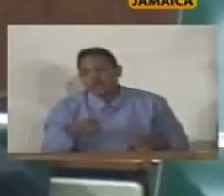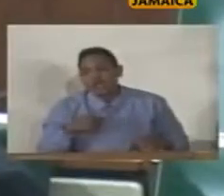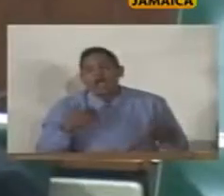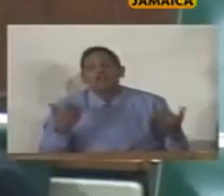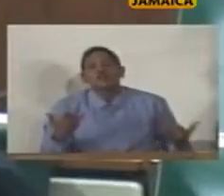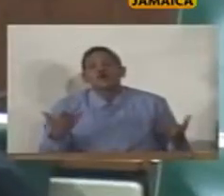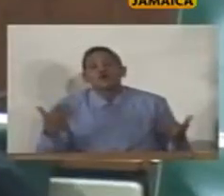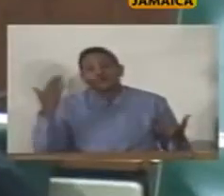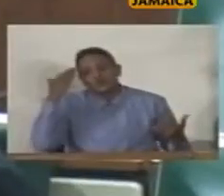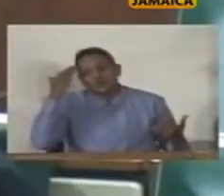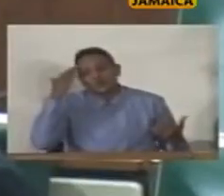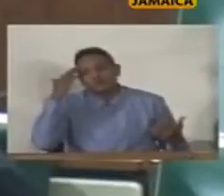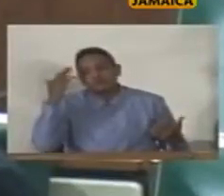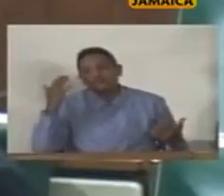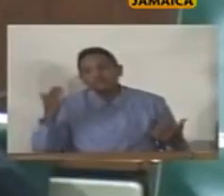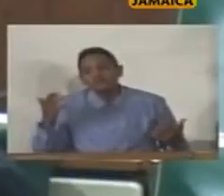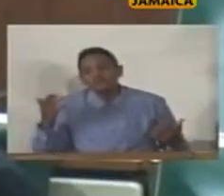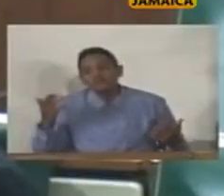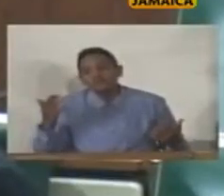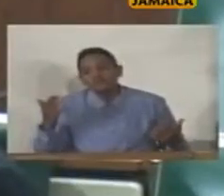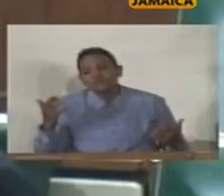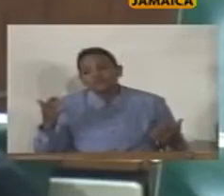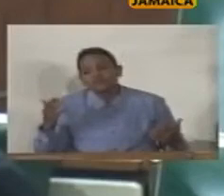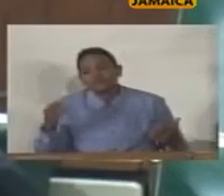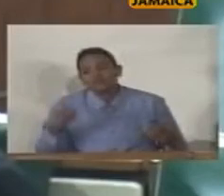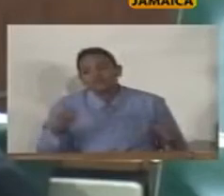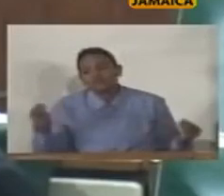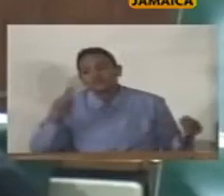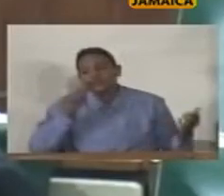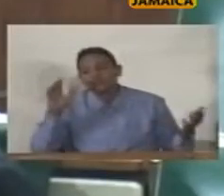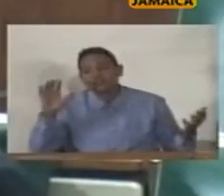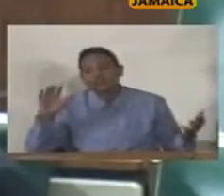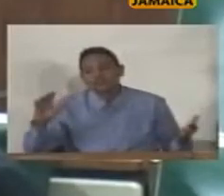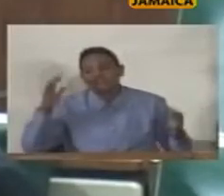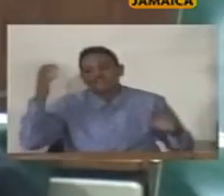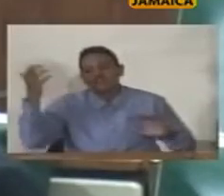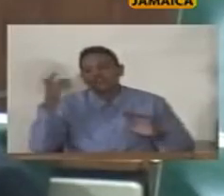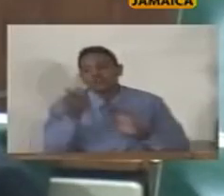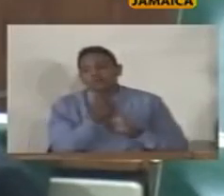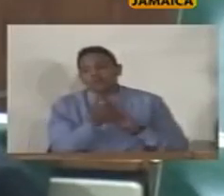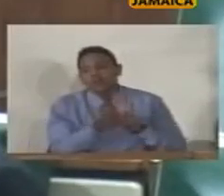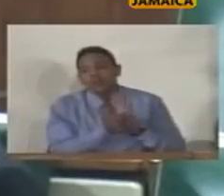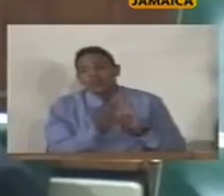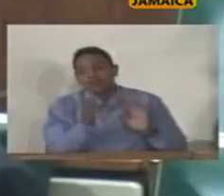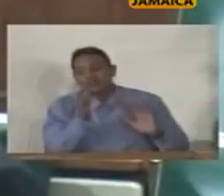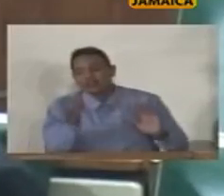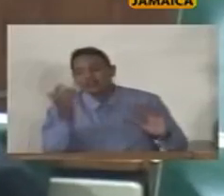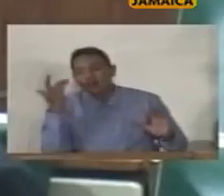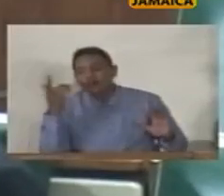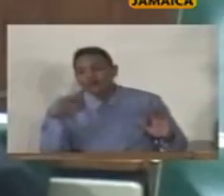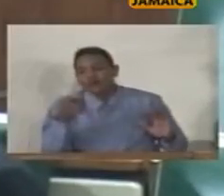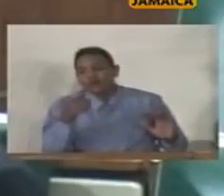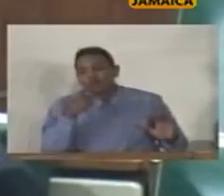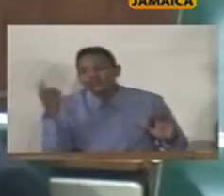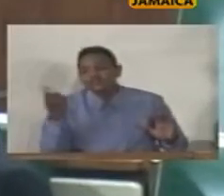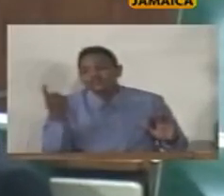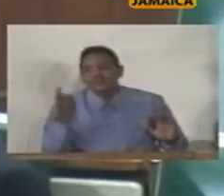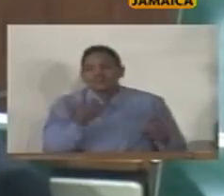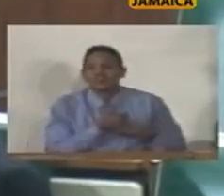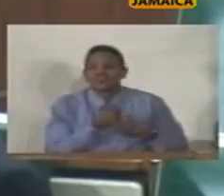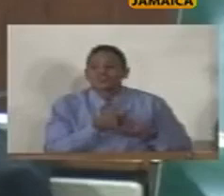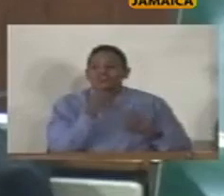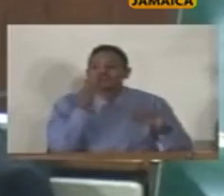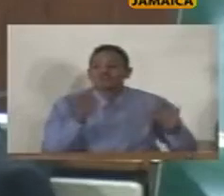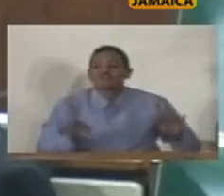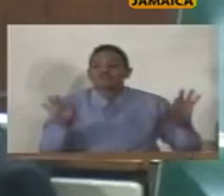know that it is by no means a controversial bill, because it is something that is